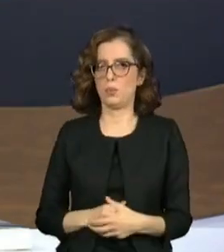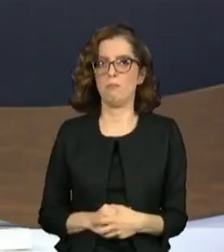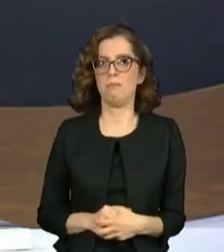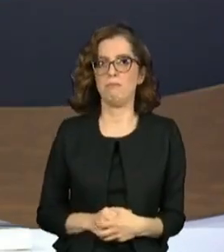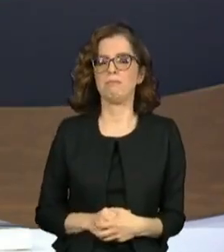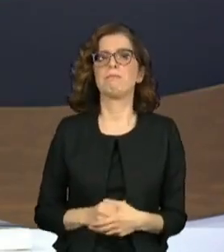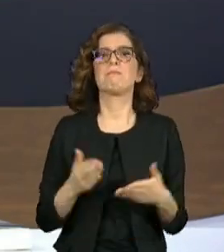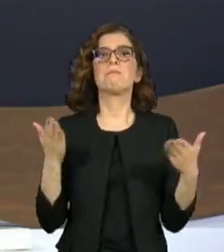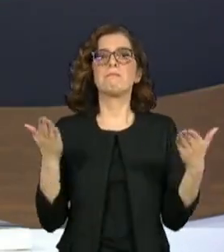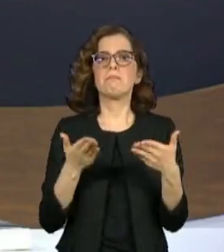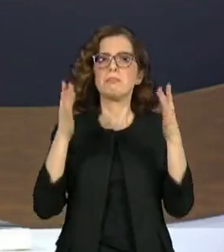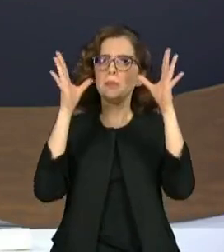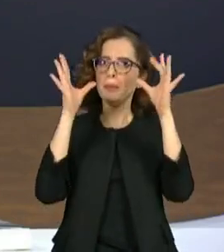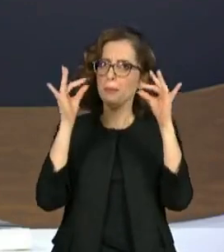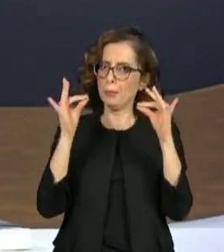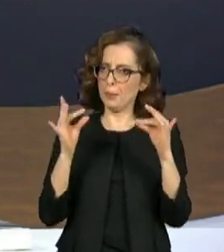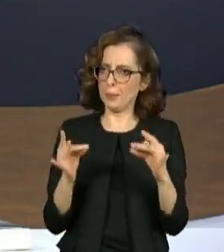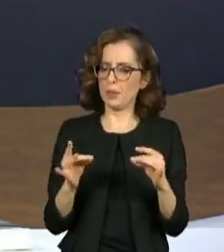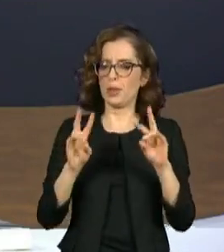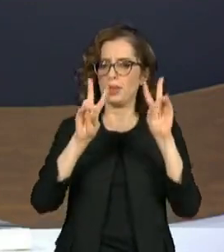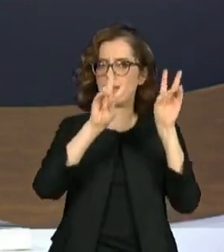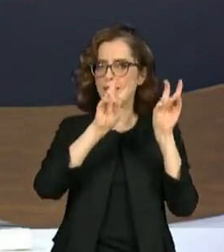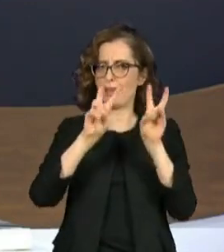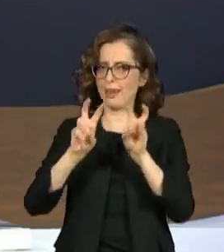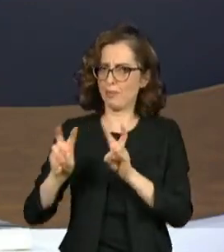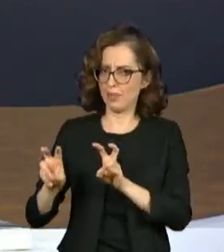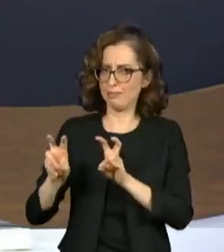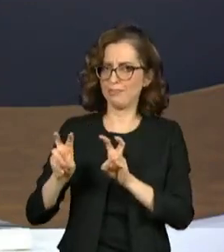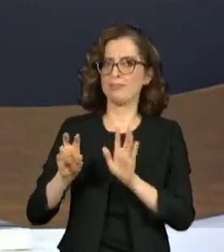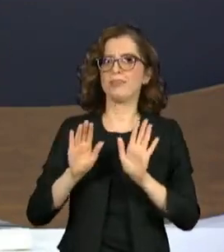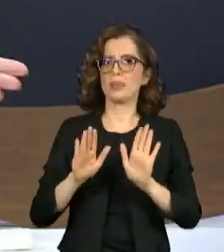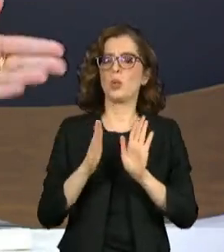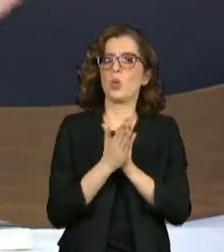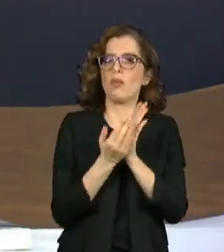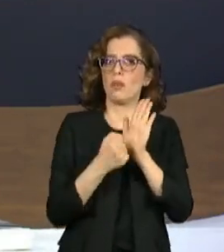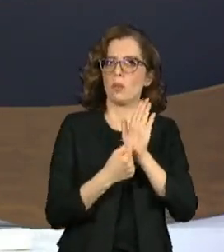detalhes de cada um desses tópicos que compõem cada um dos capítulos do livro ao longo da entrevista.